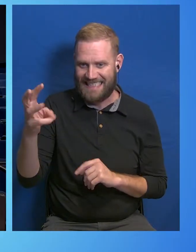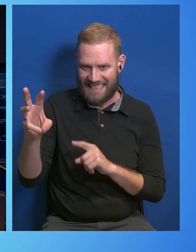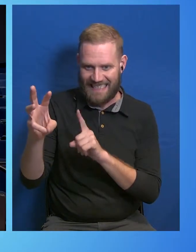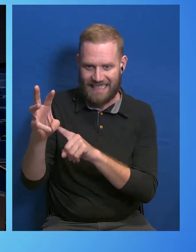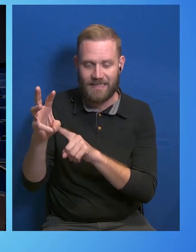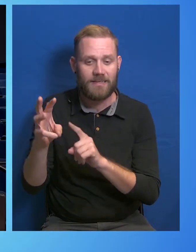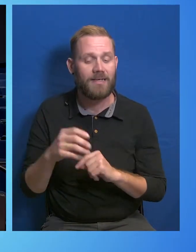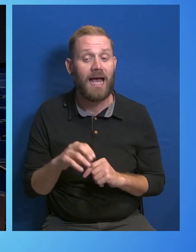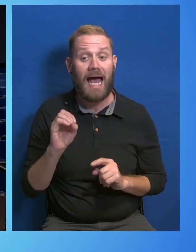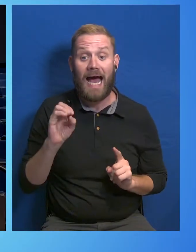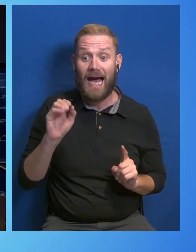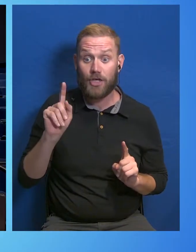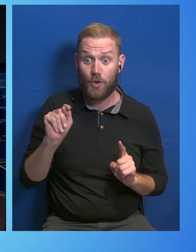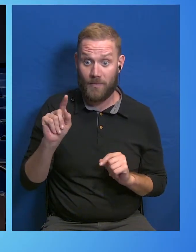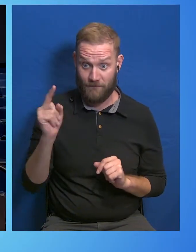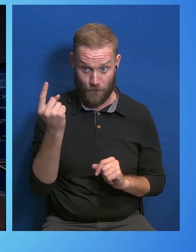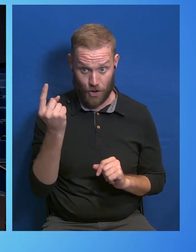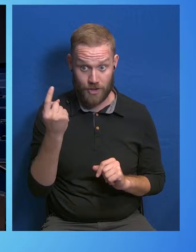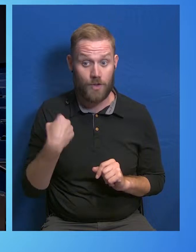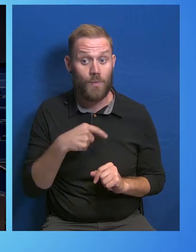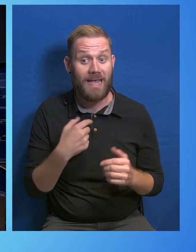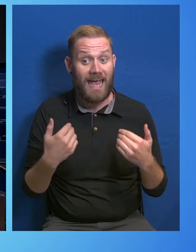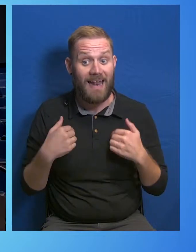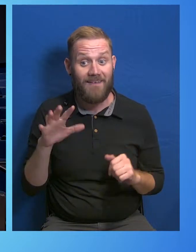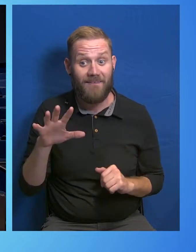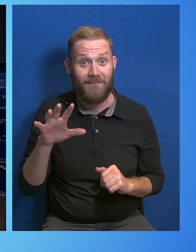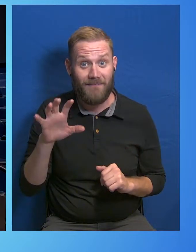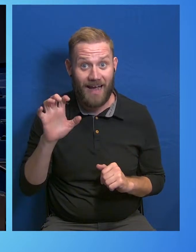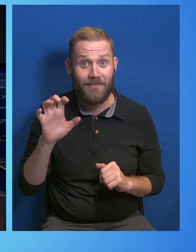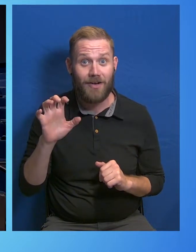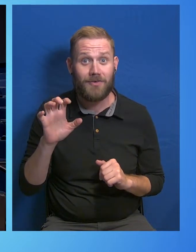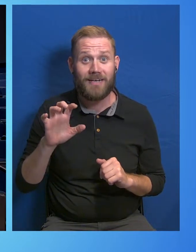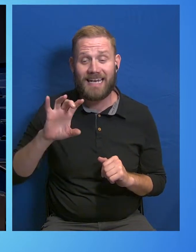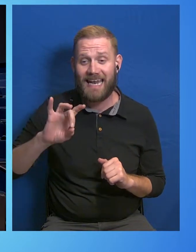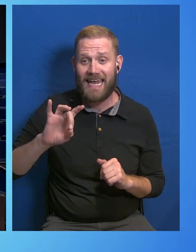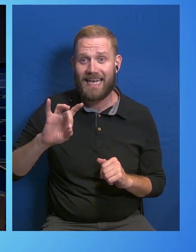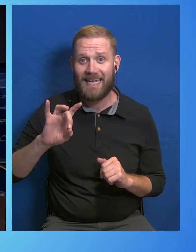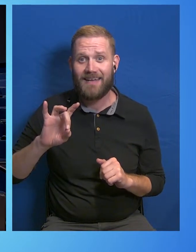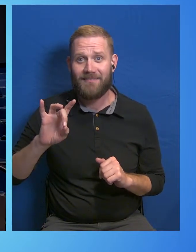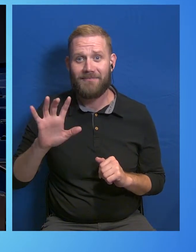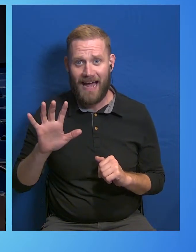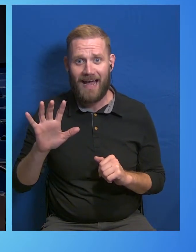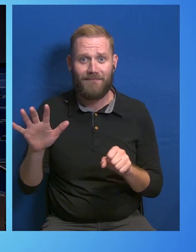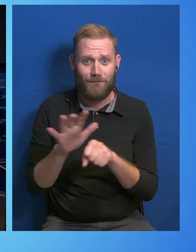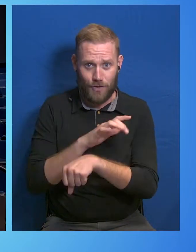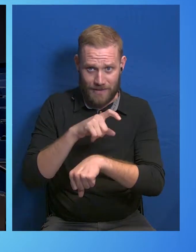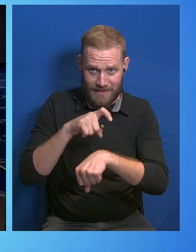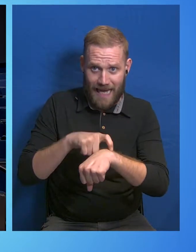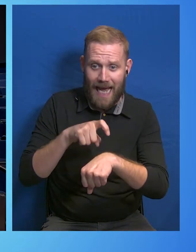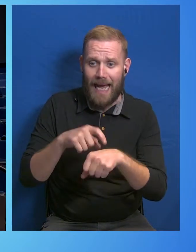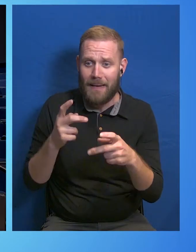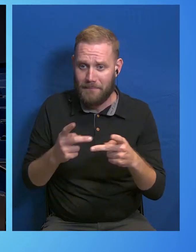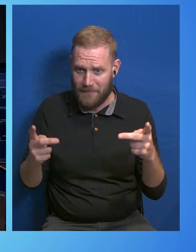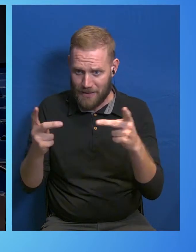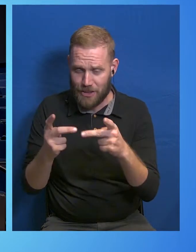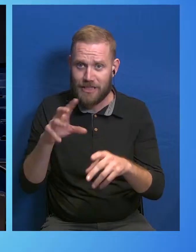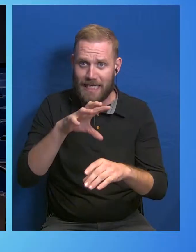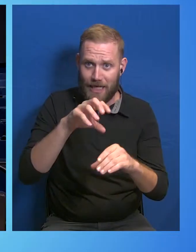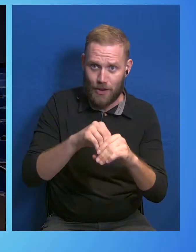As of October 1st, we had 585 full-time equivalent positions, which included